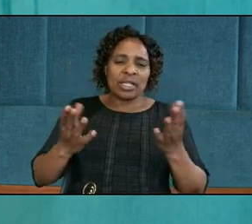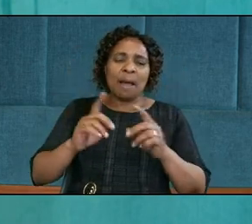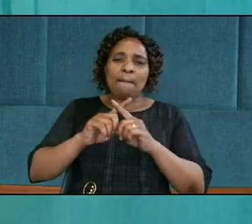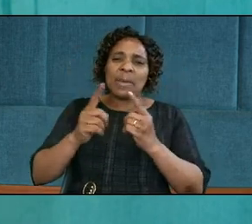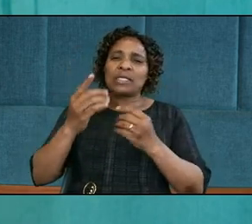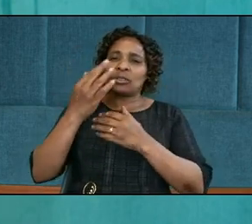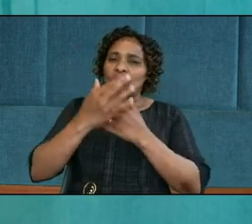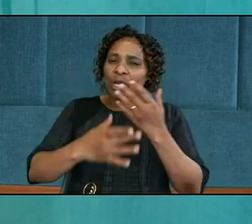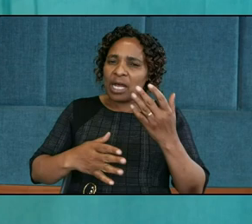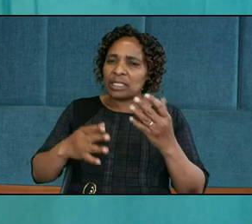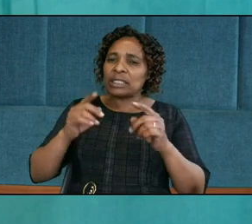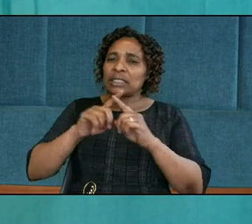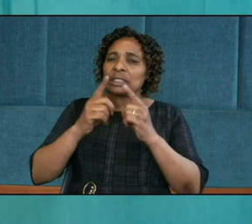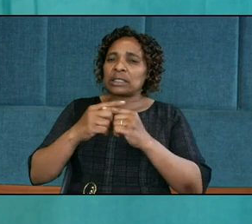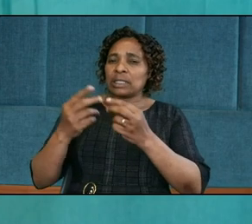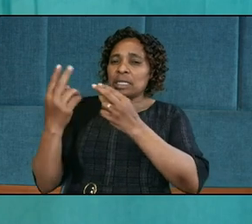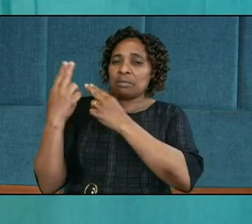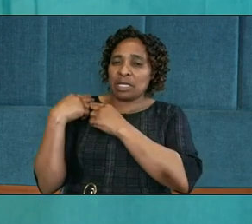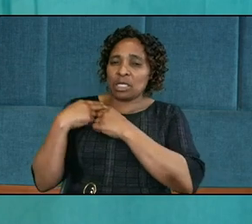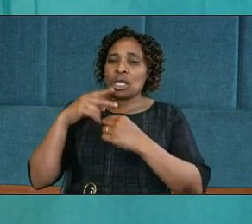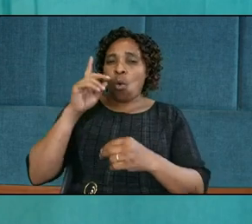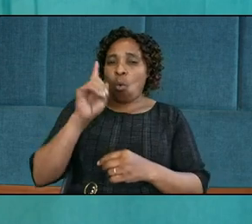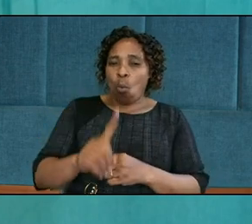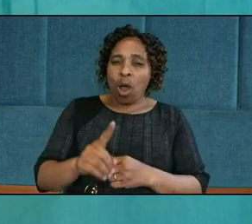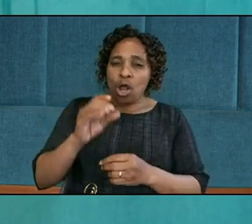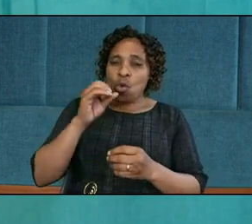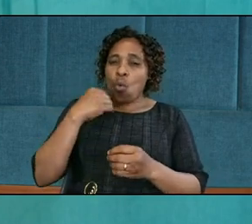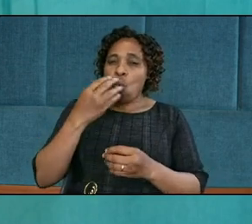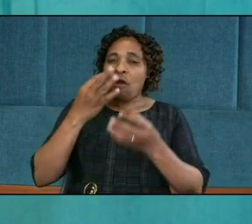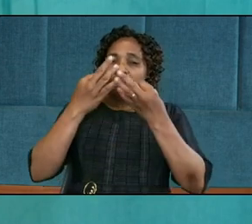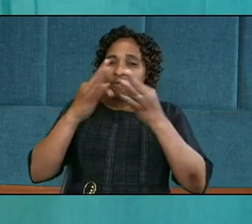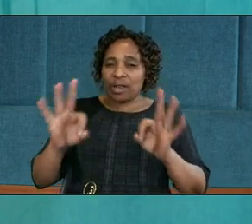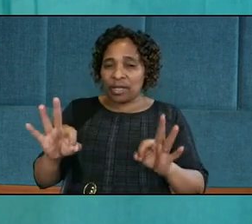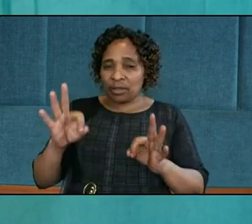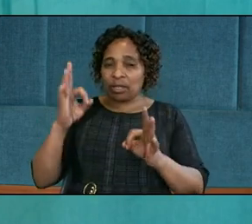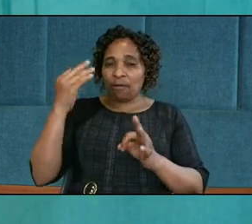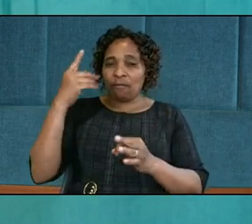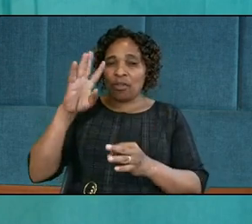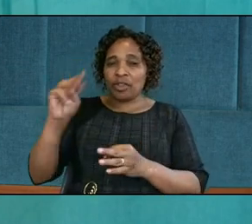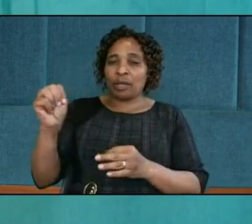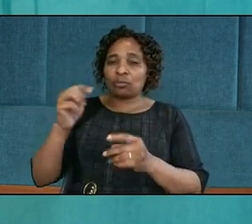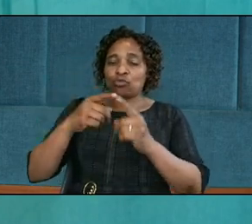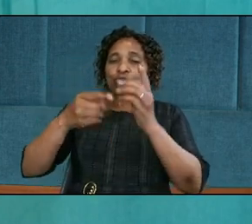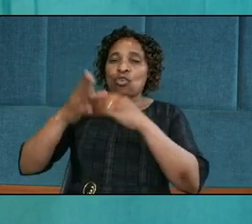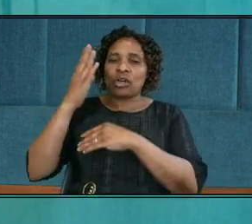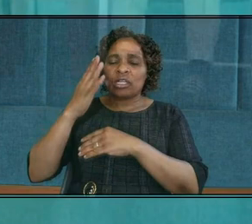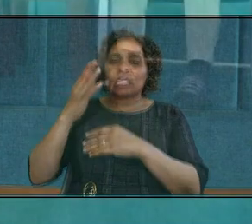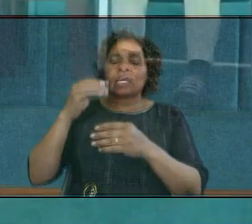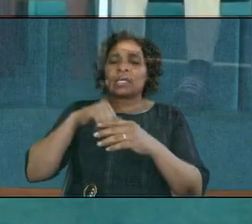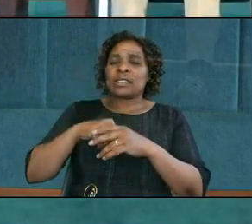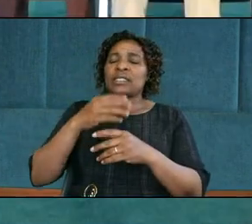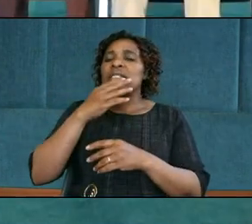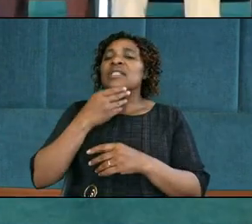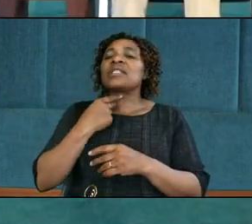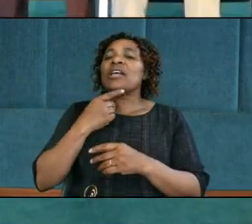blood-bought souls, alike dependent upon one who has redeemed them to God. Desire of Ages, page